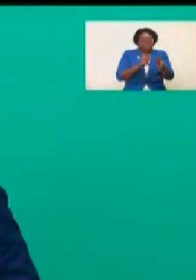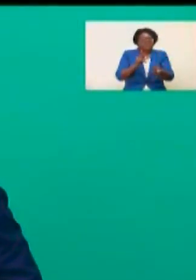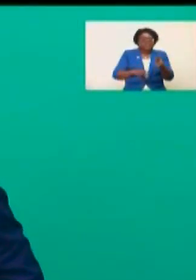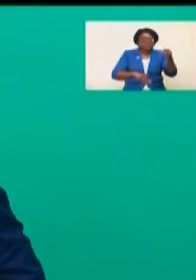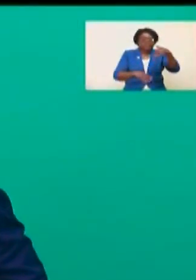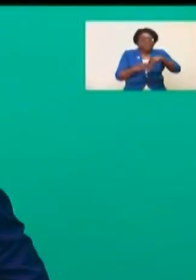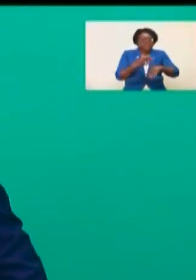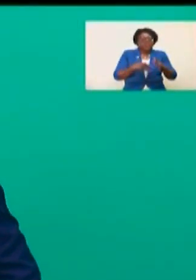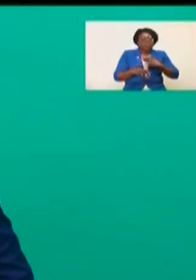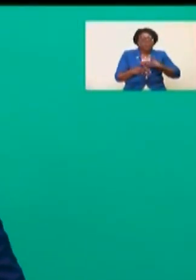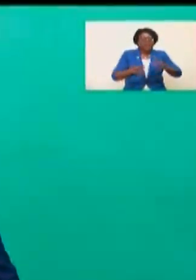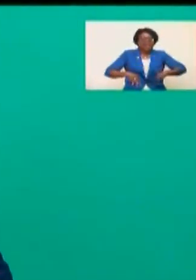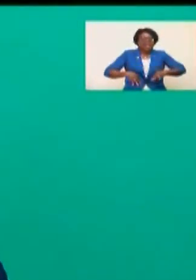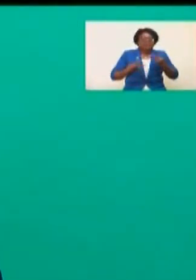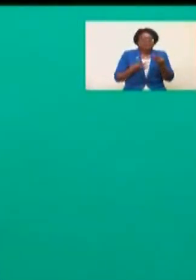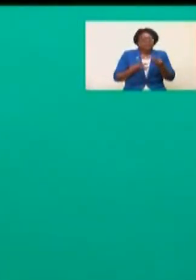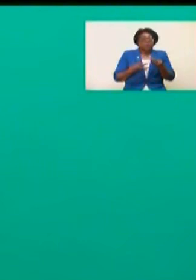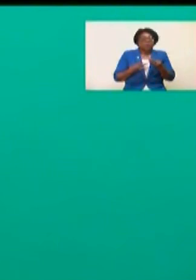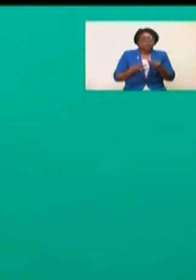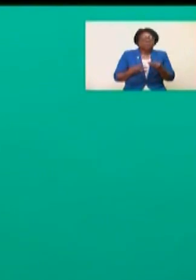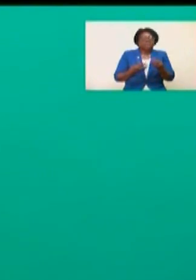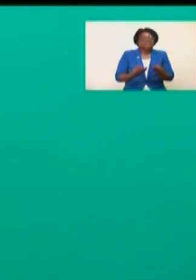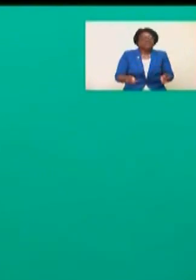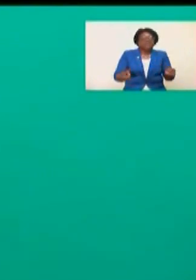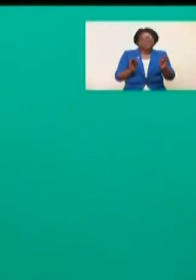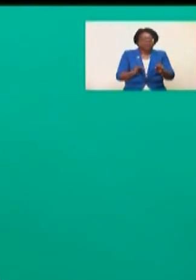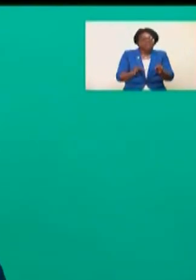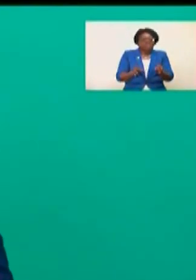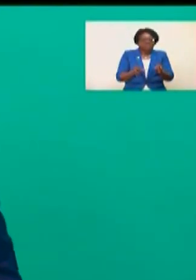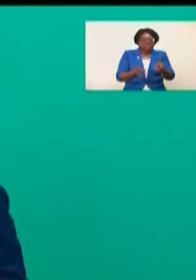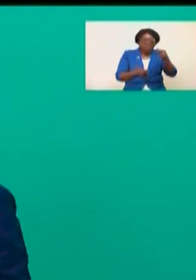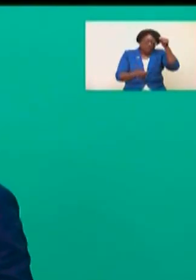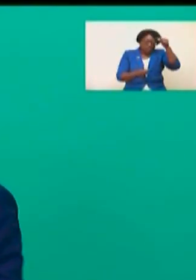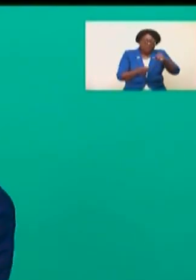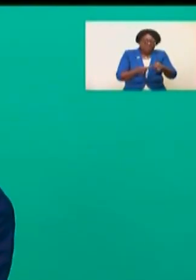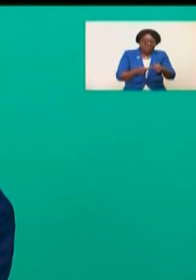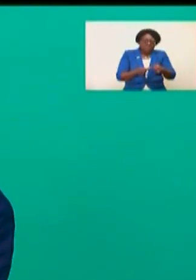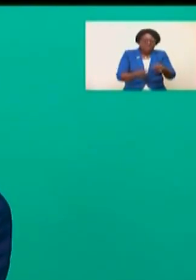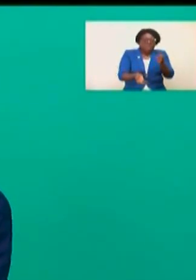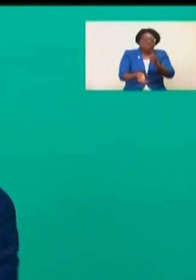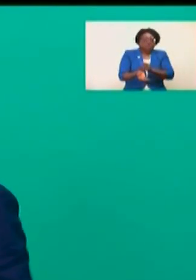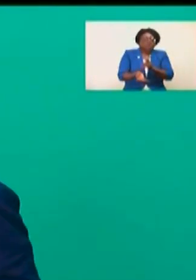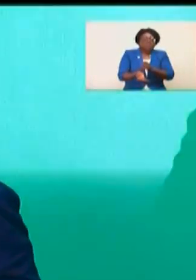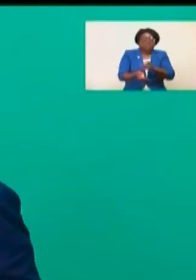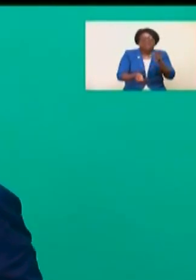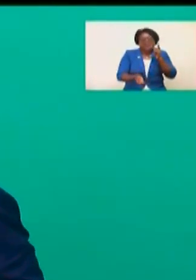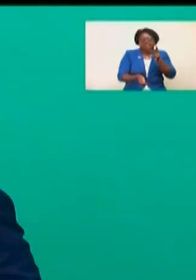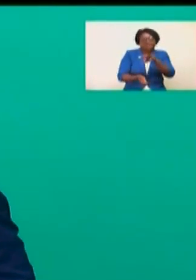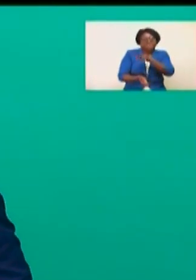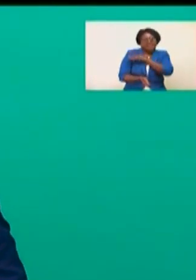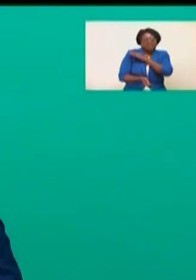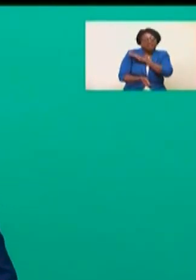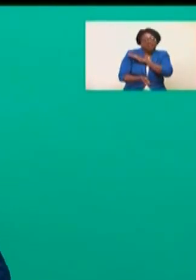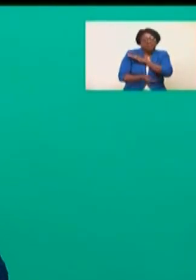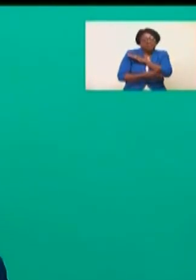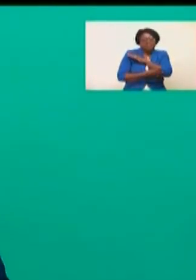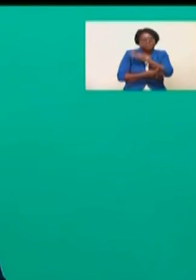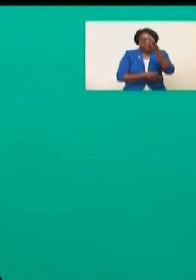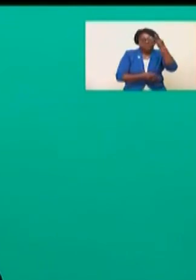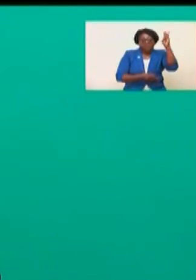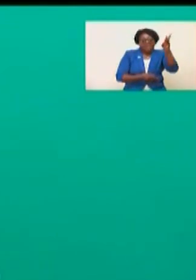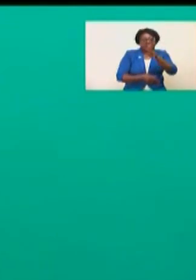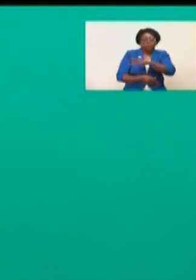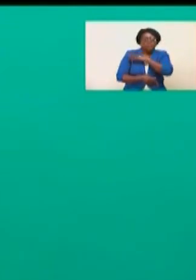my life who have left an indelible impression. Dr. Kevin Bethel, Sir Franklin Wilson, Sharon